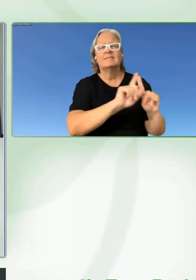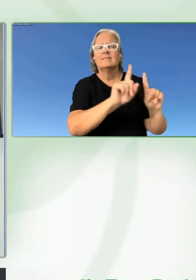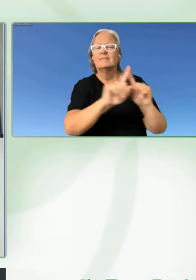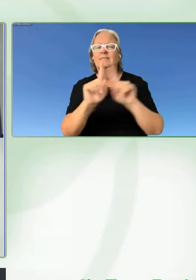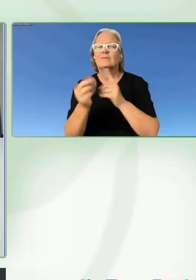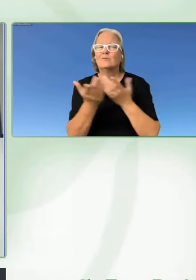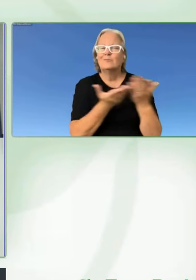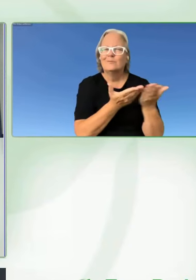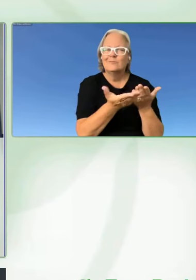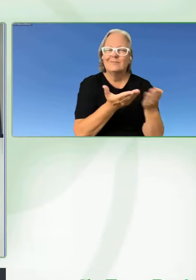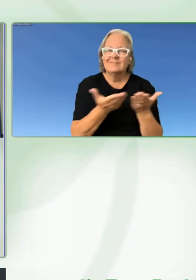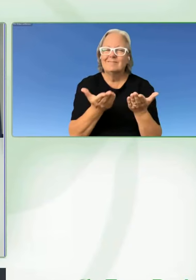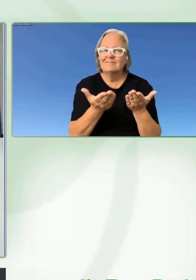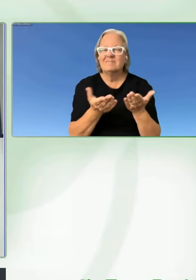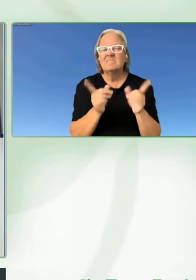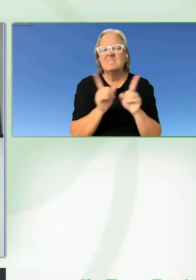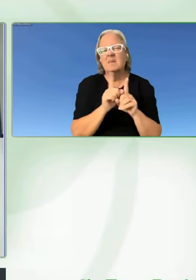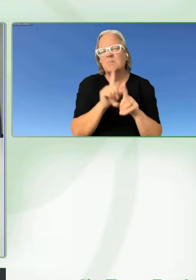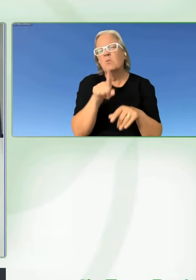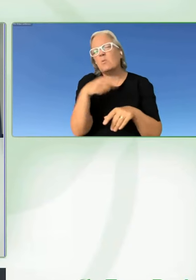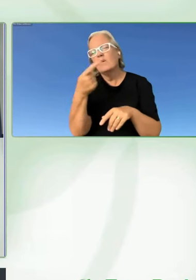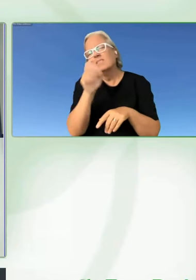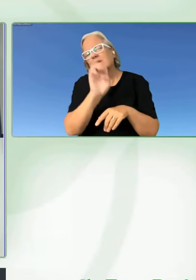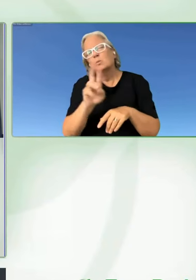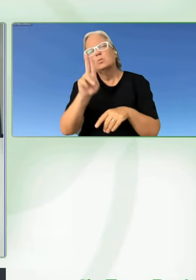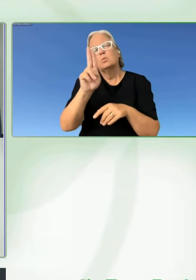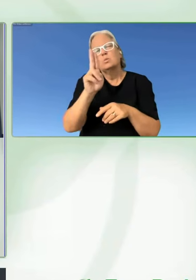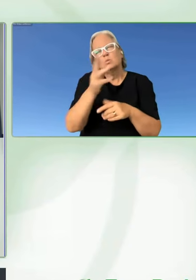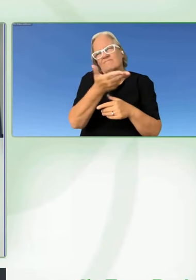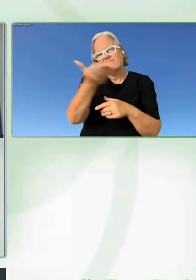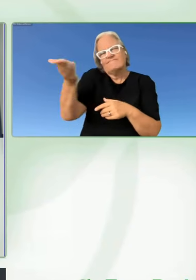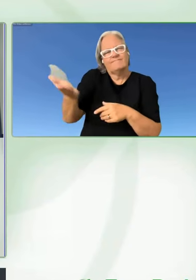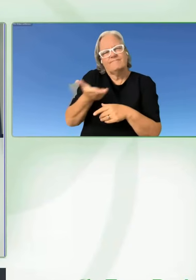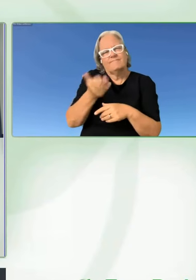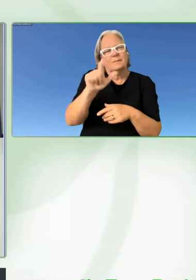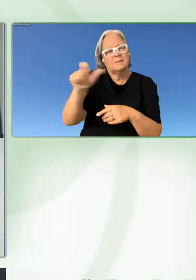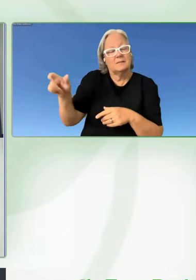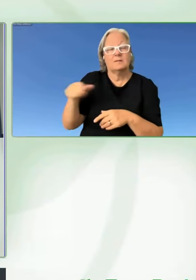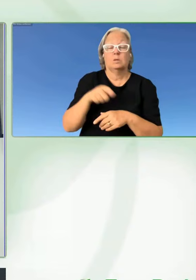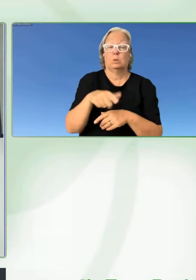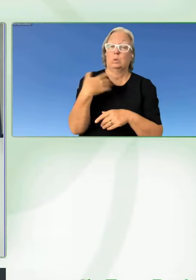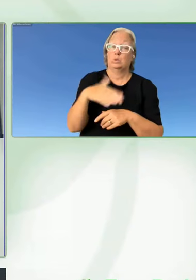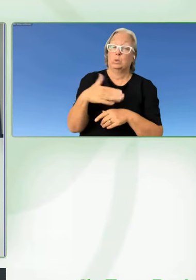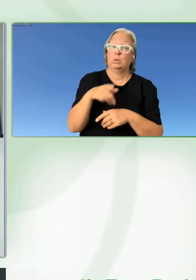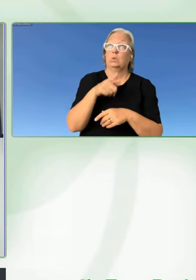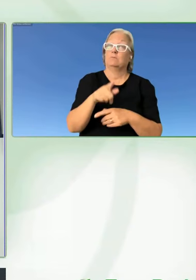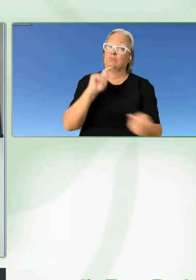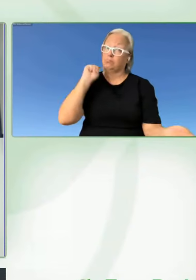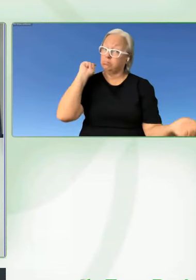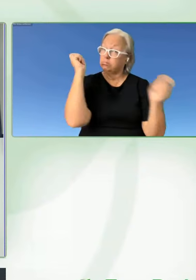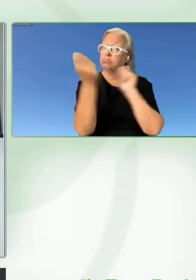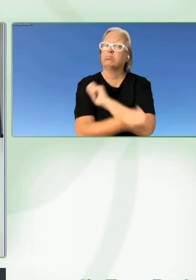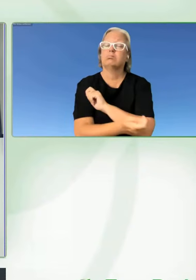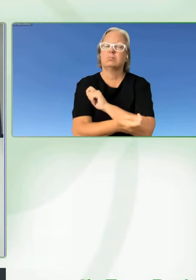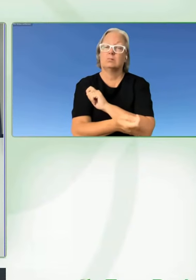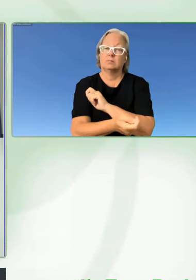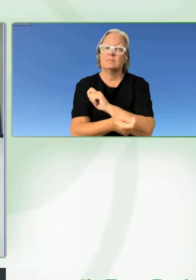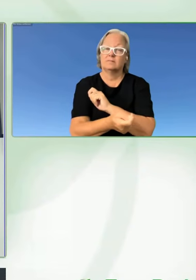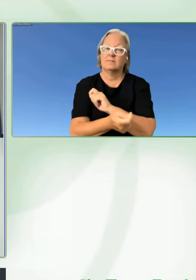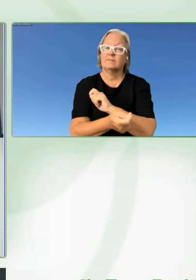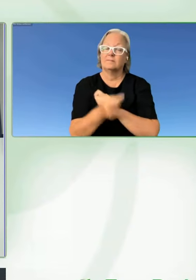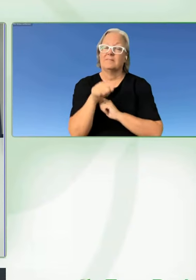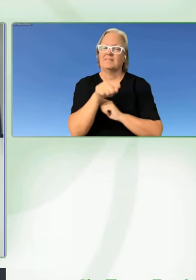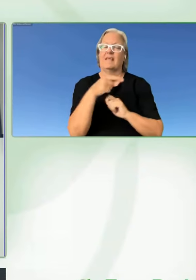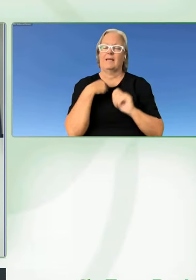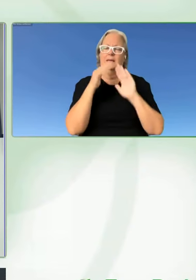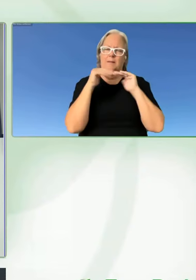the other EU citizens. So that's really, really a huge step forward, and I'm looking forward for the